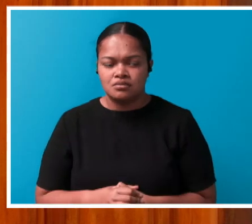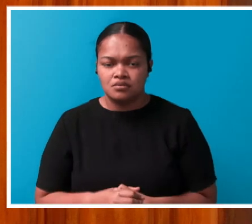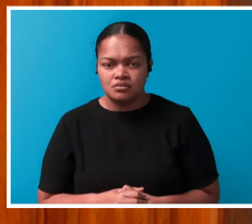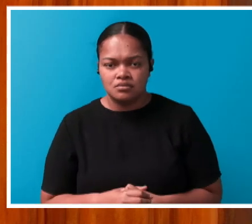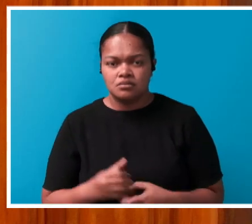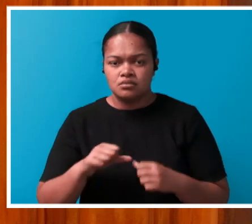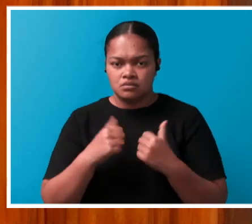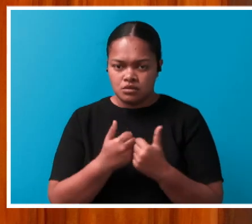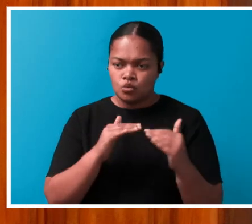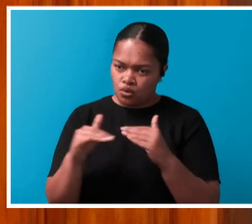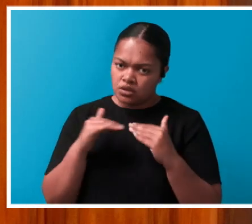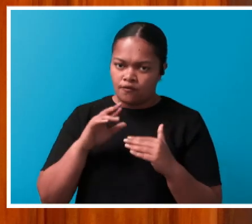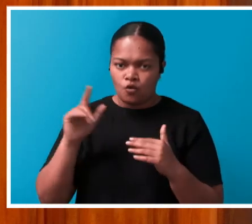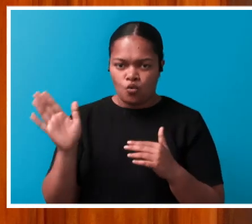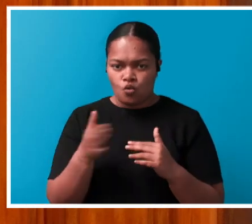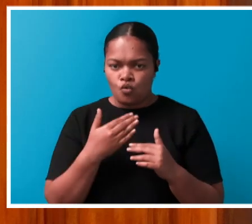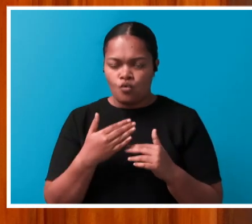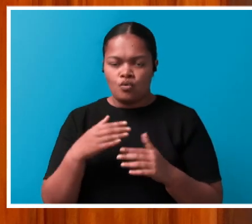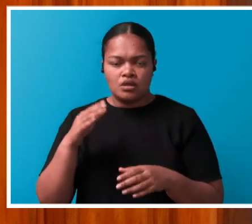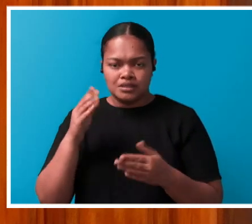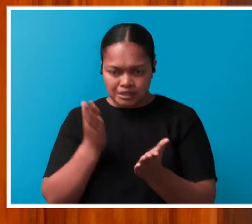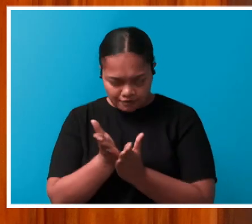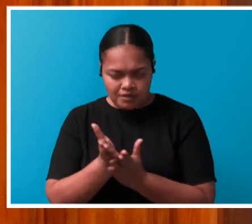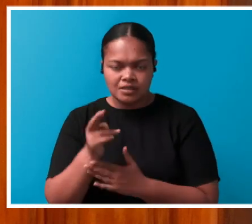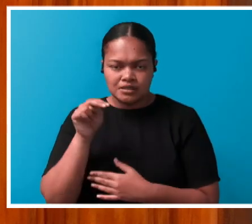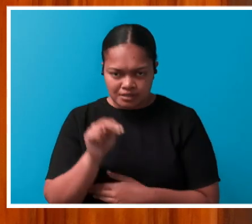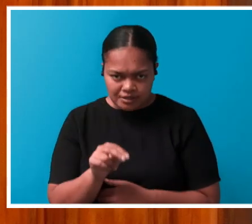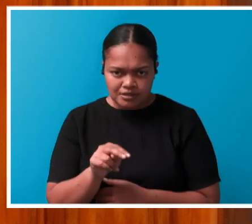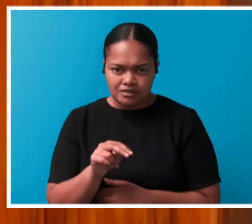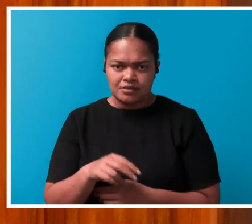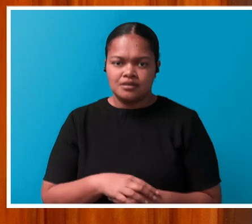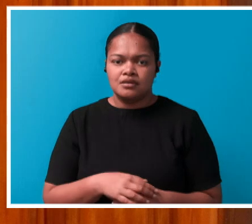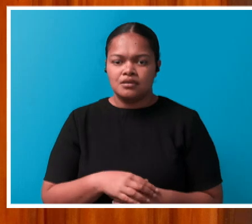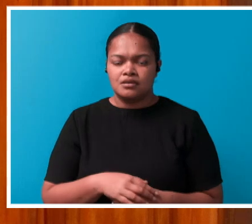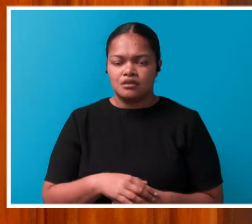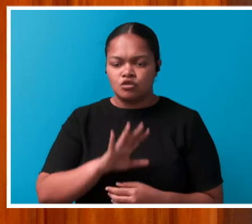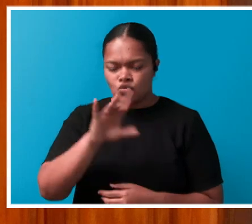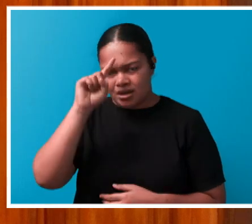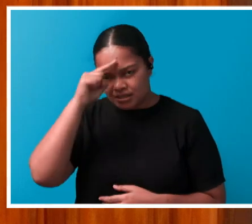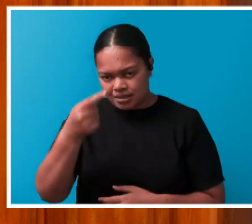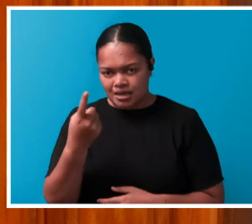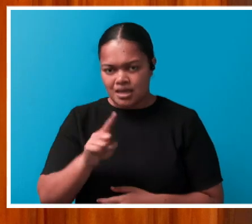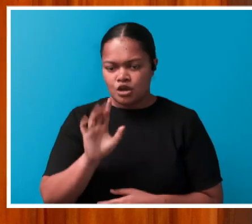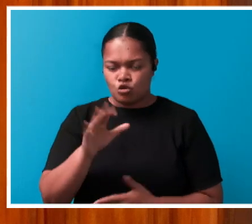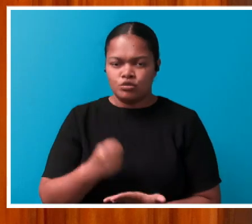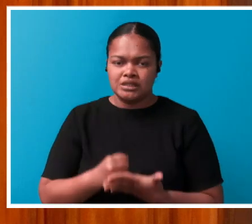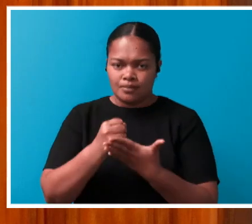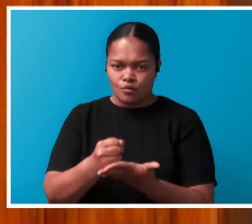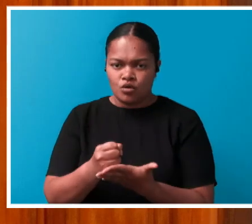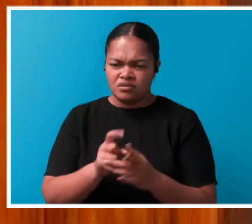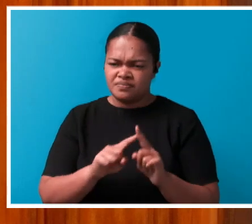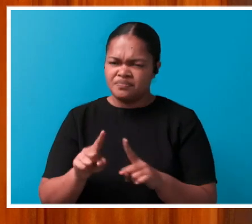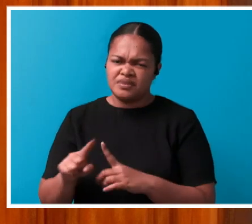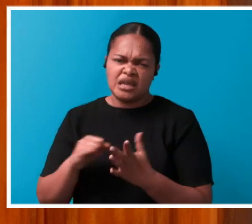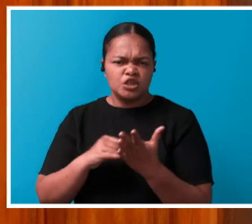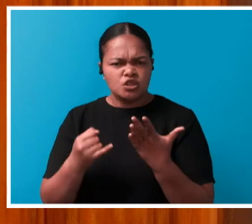equality for all, and improve the services will be aided by your understanding and support. Such initiative and program